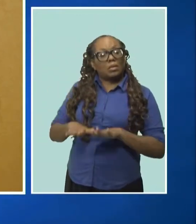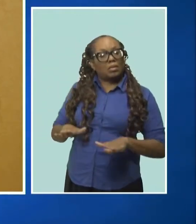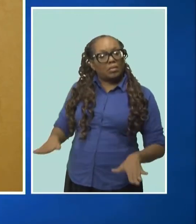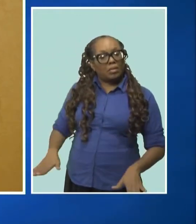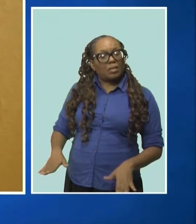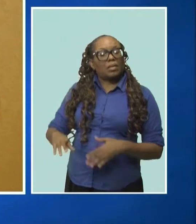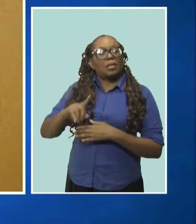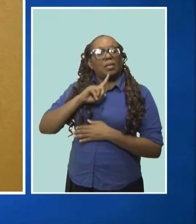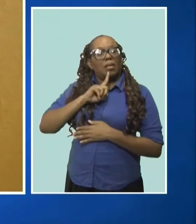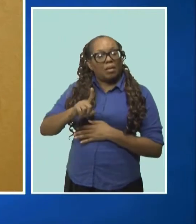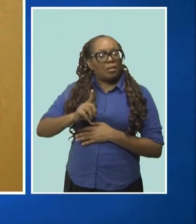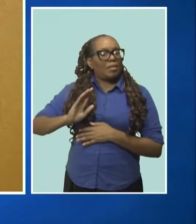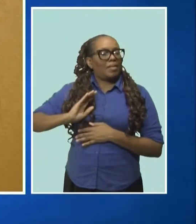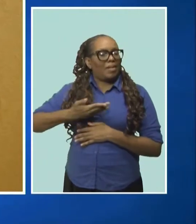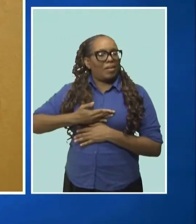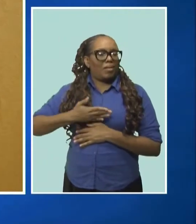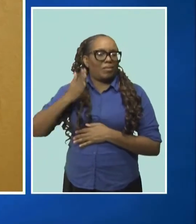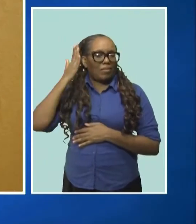future.